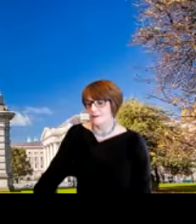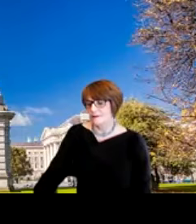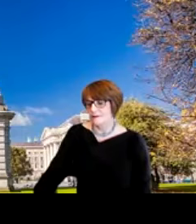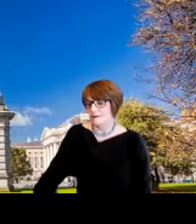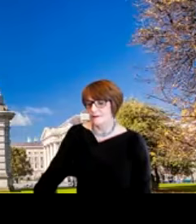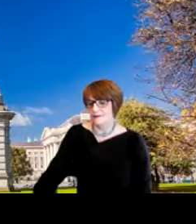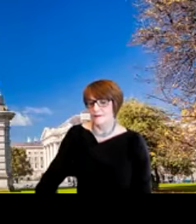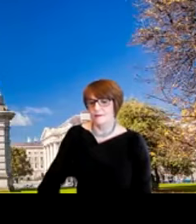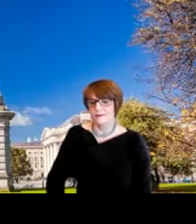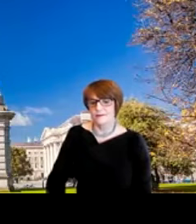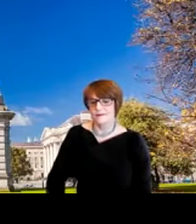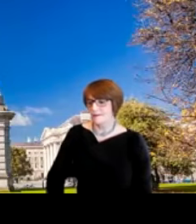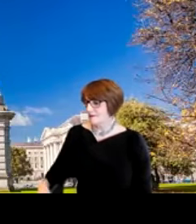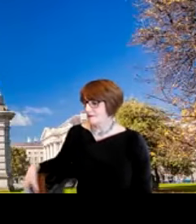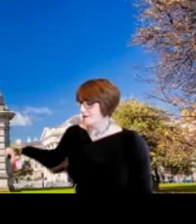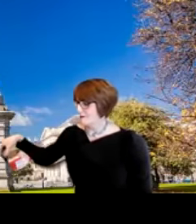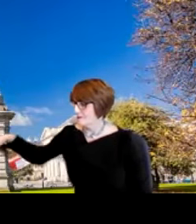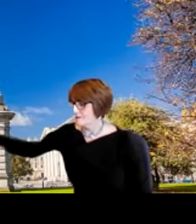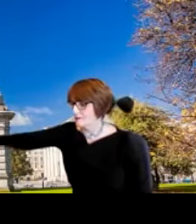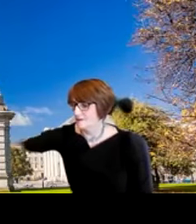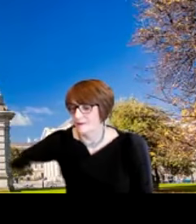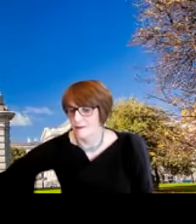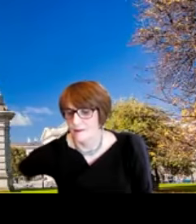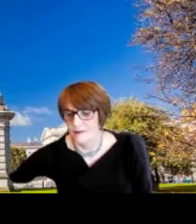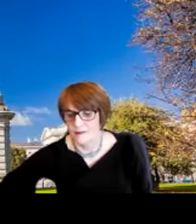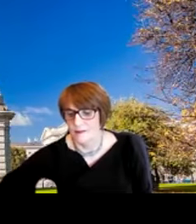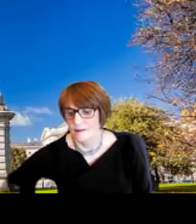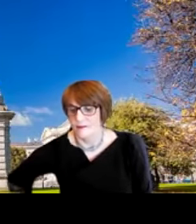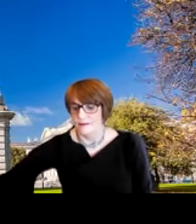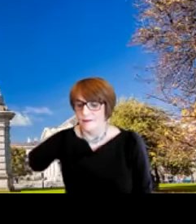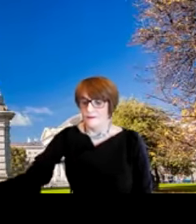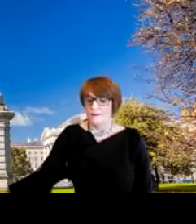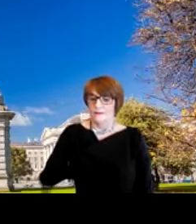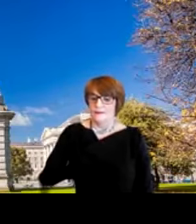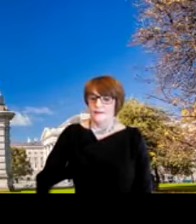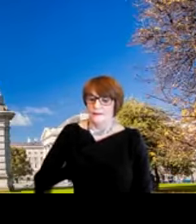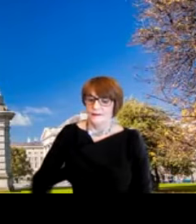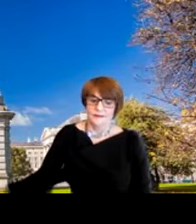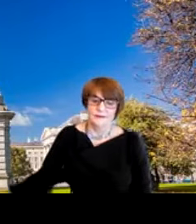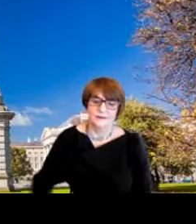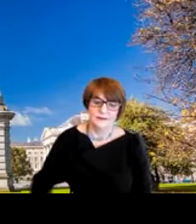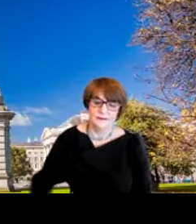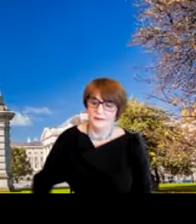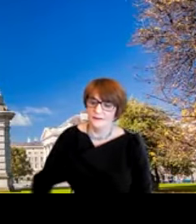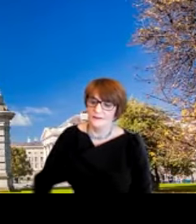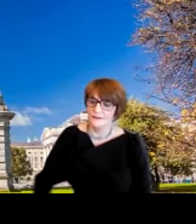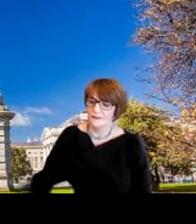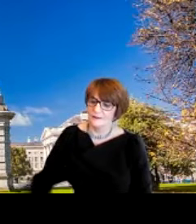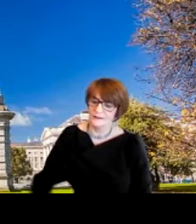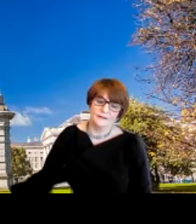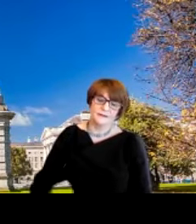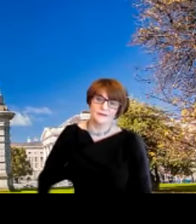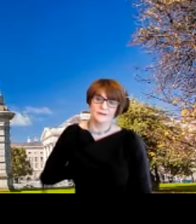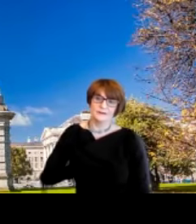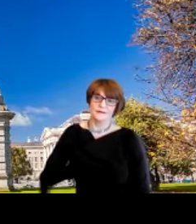offered. Without a doubt, this has helped to protect individuals from the worst outcomes of COVID infection. In